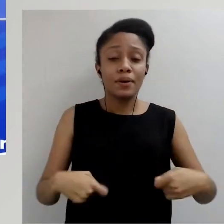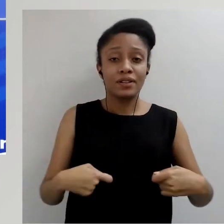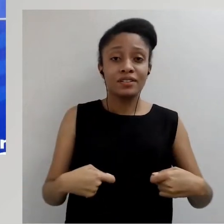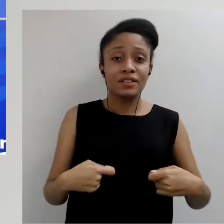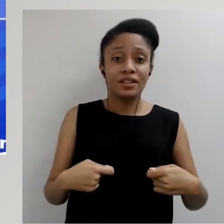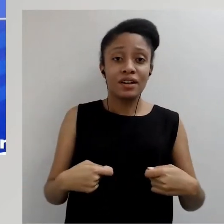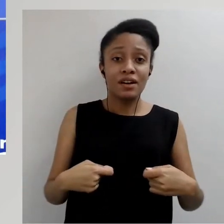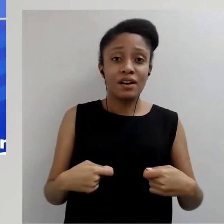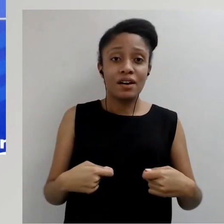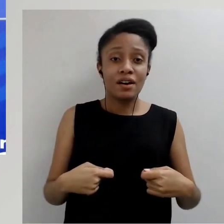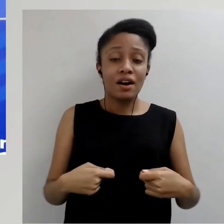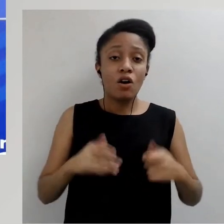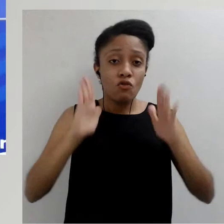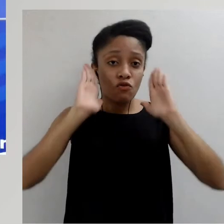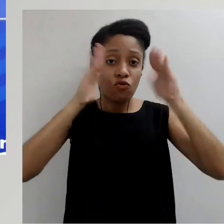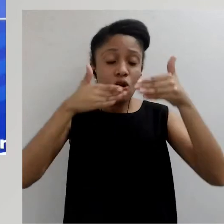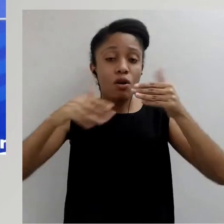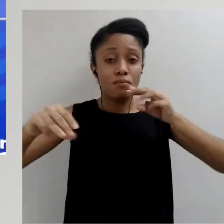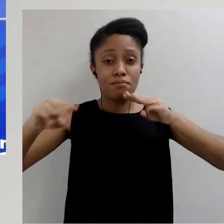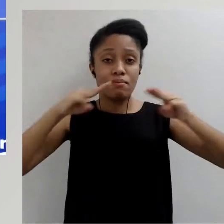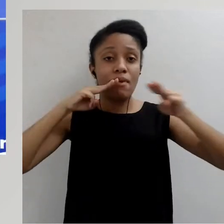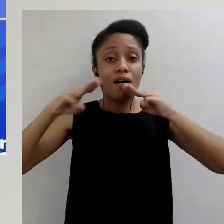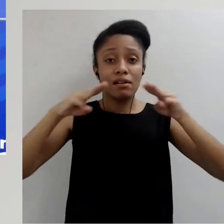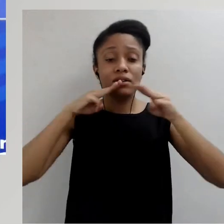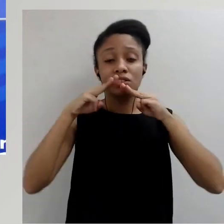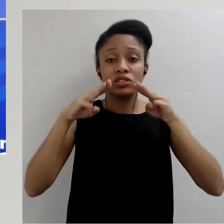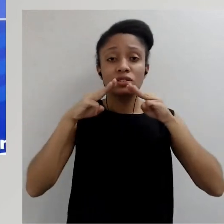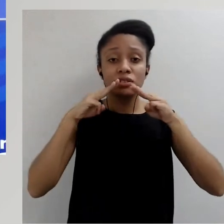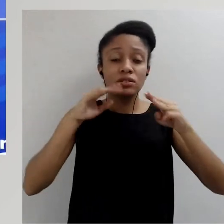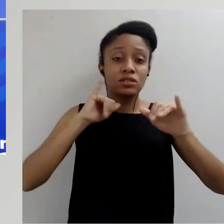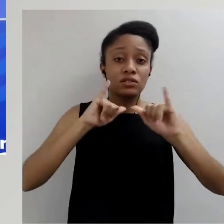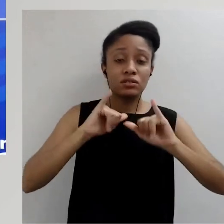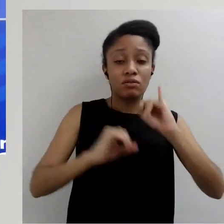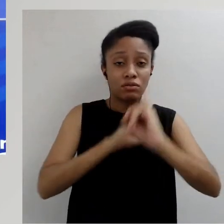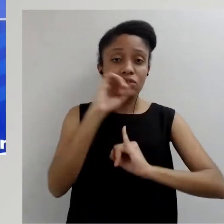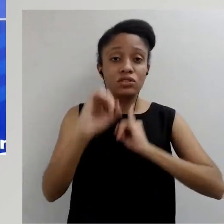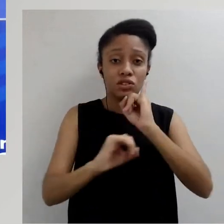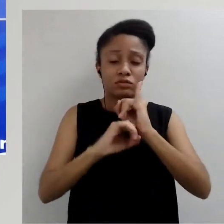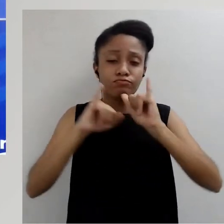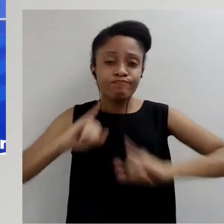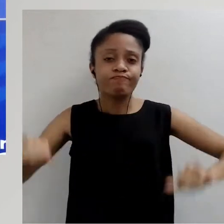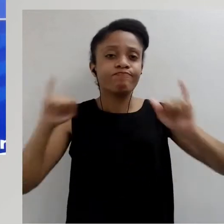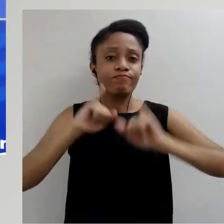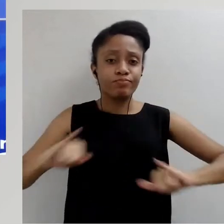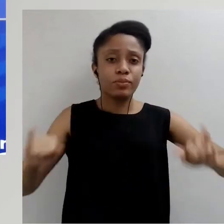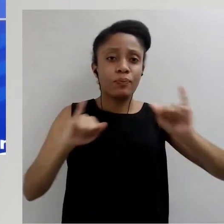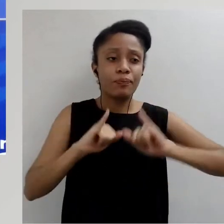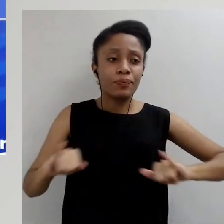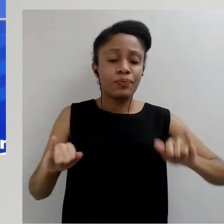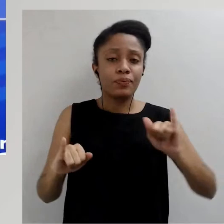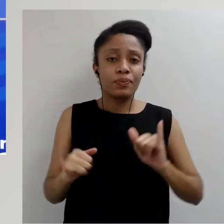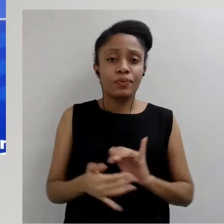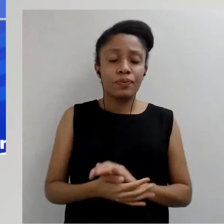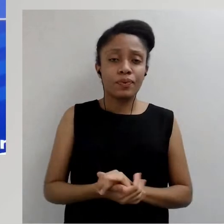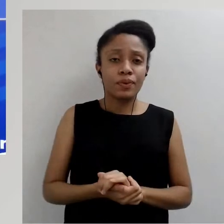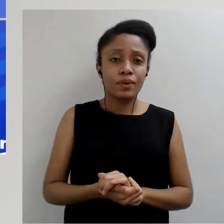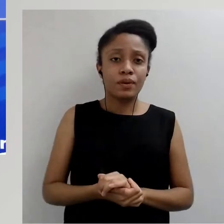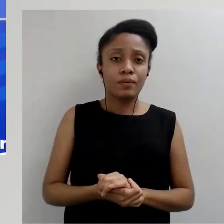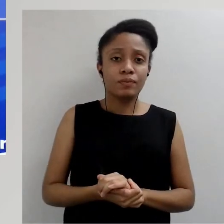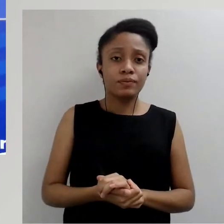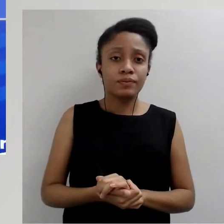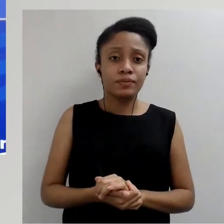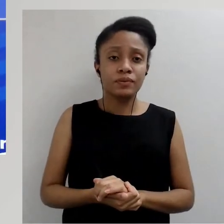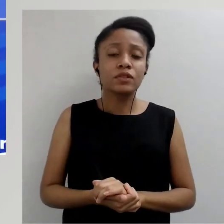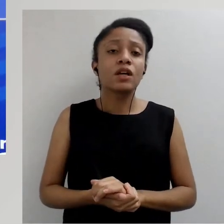the expertise in marketing and digital marketing and publicity, so that we could improve